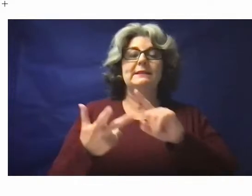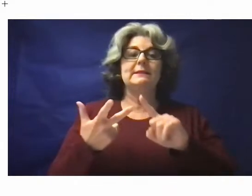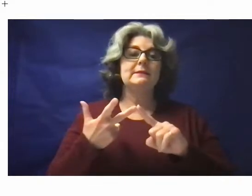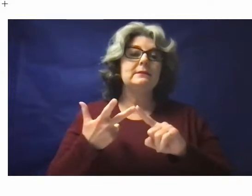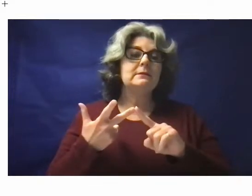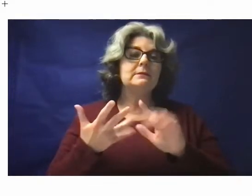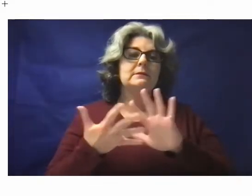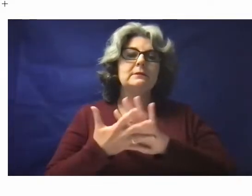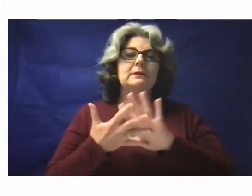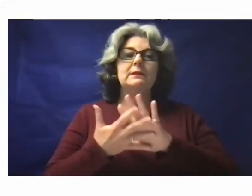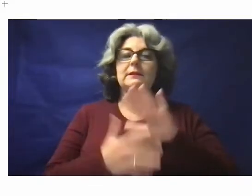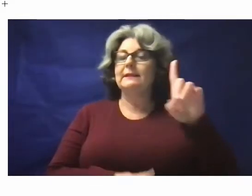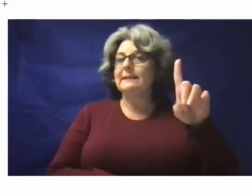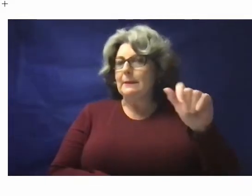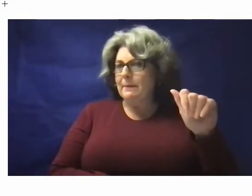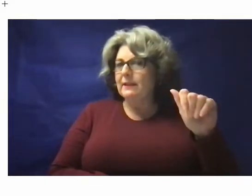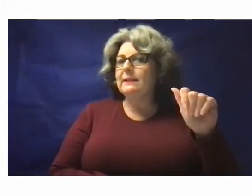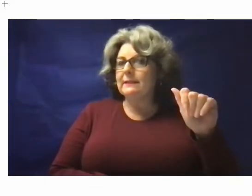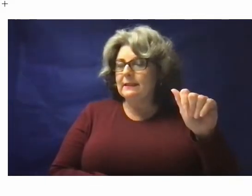disability,